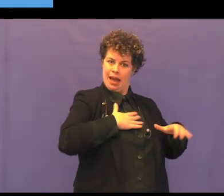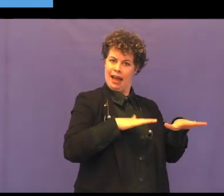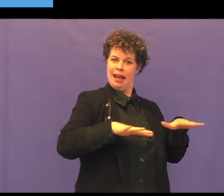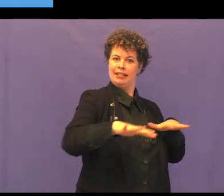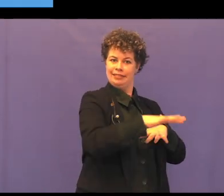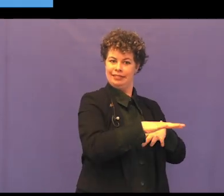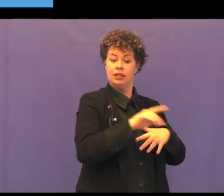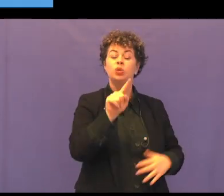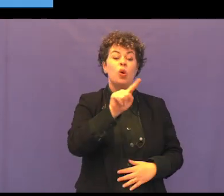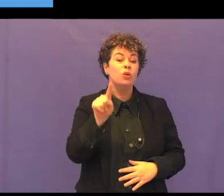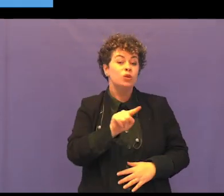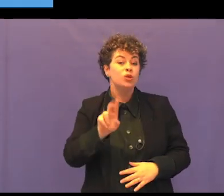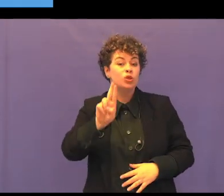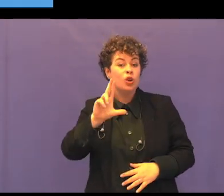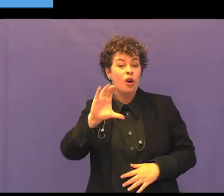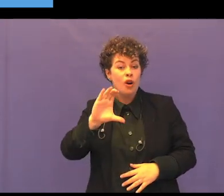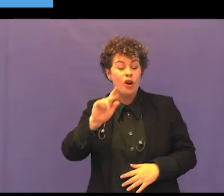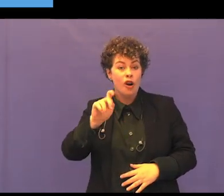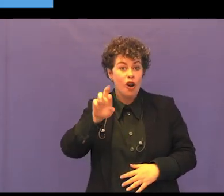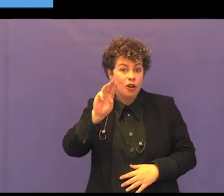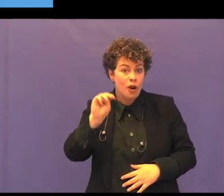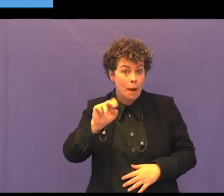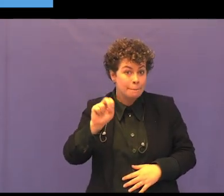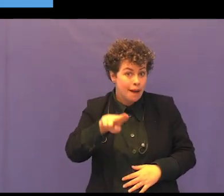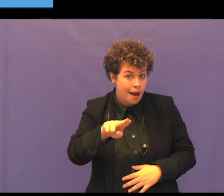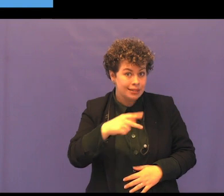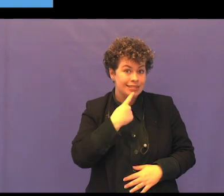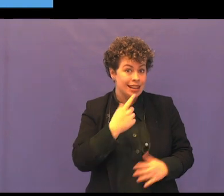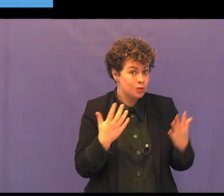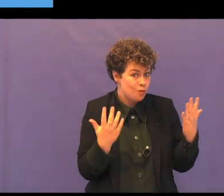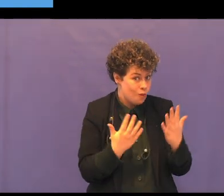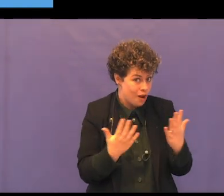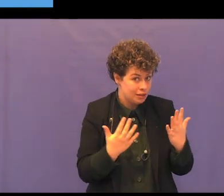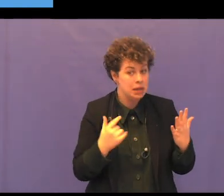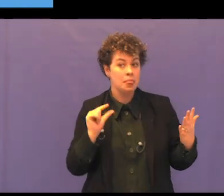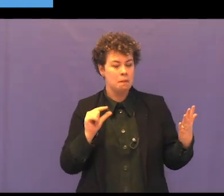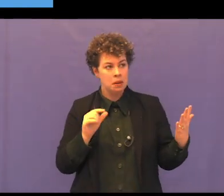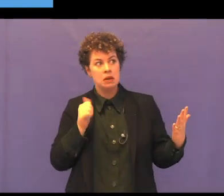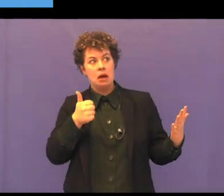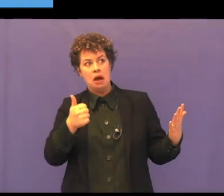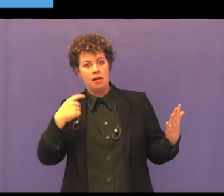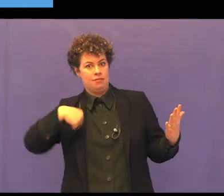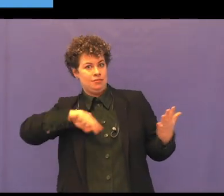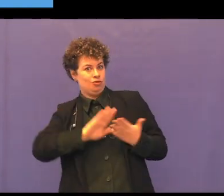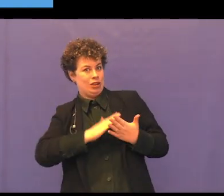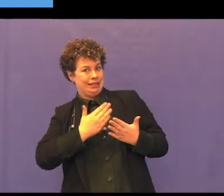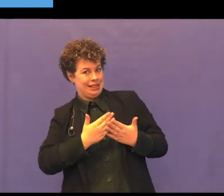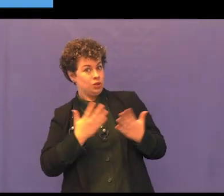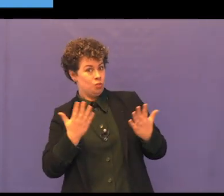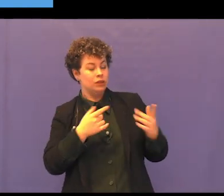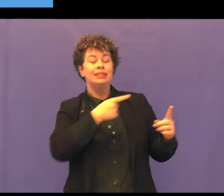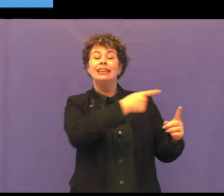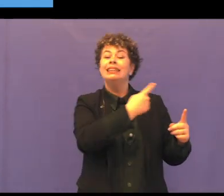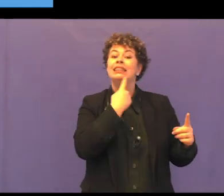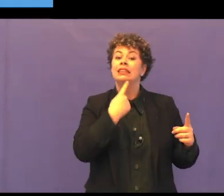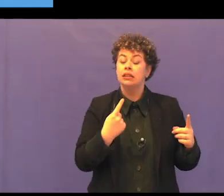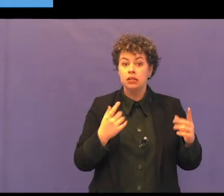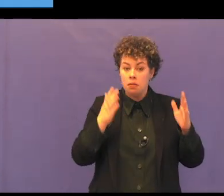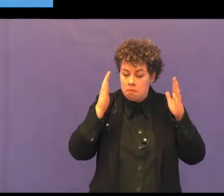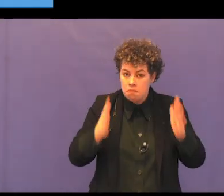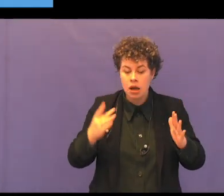we need to put translation at the heart of the digital picture. The only way of overcoming digital